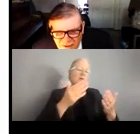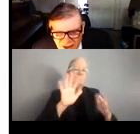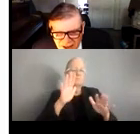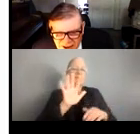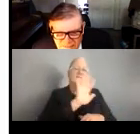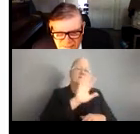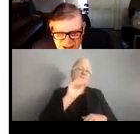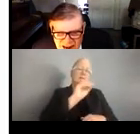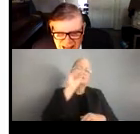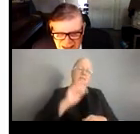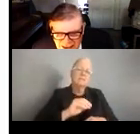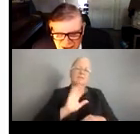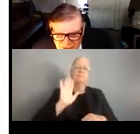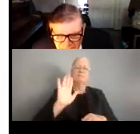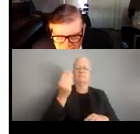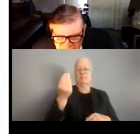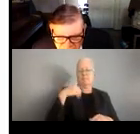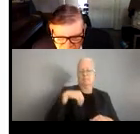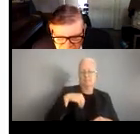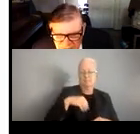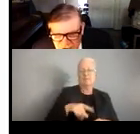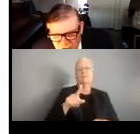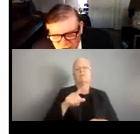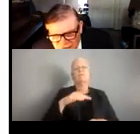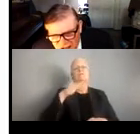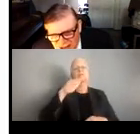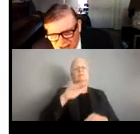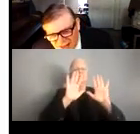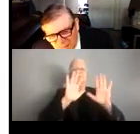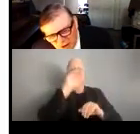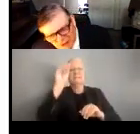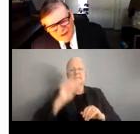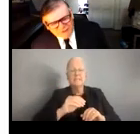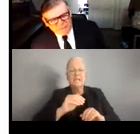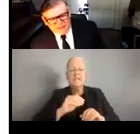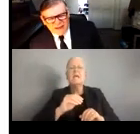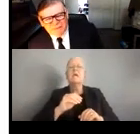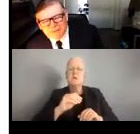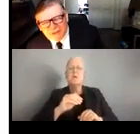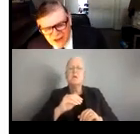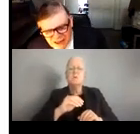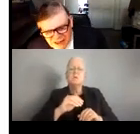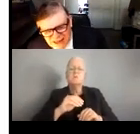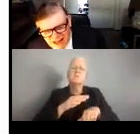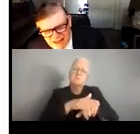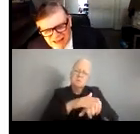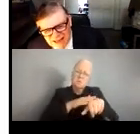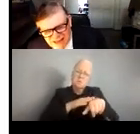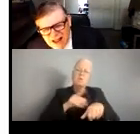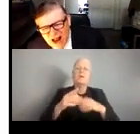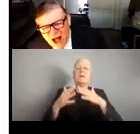50% of the income, and the top 10% rising, but not as fast. And the bottom 50% of people in the United